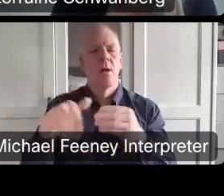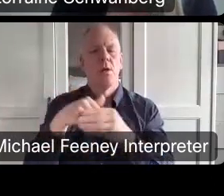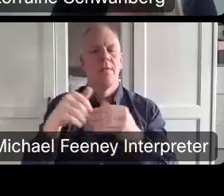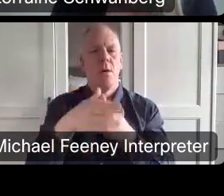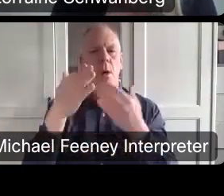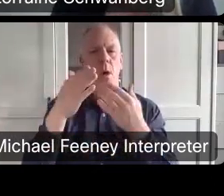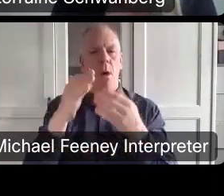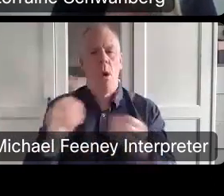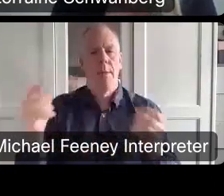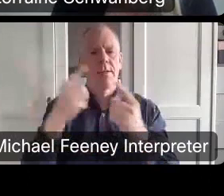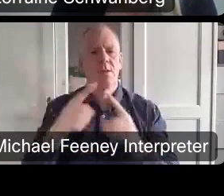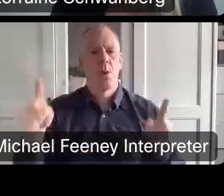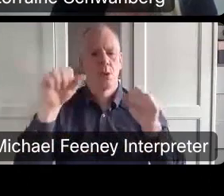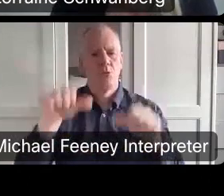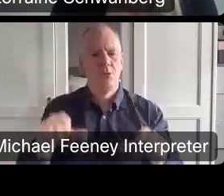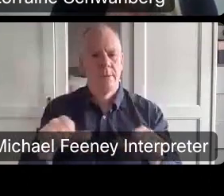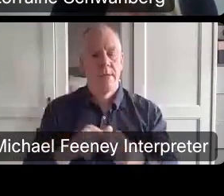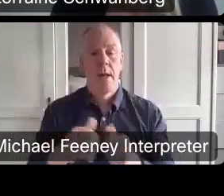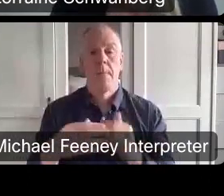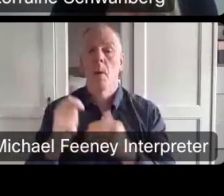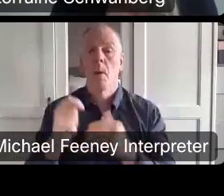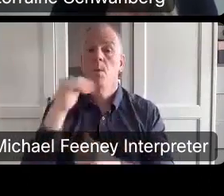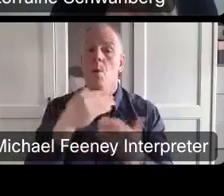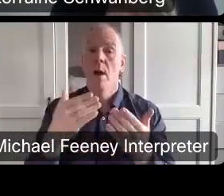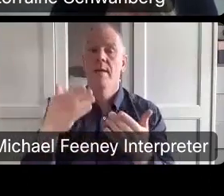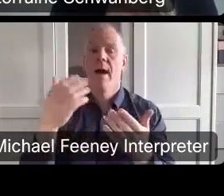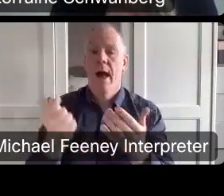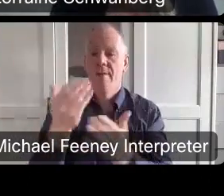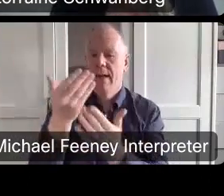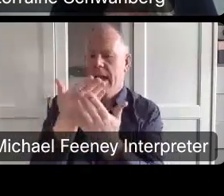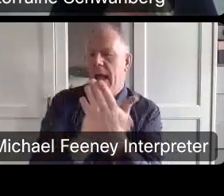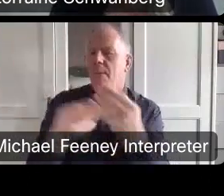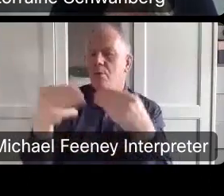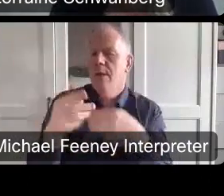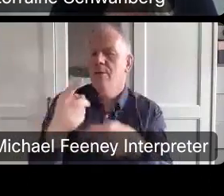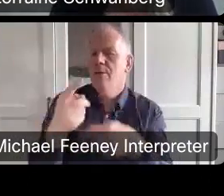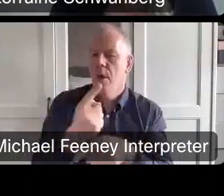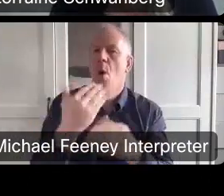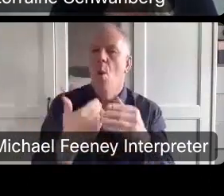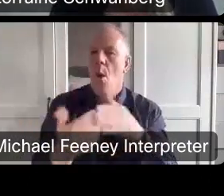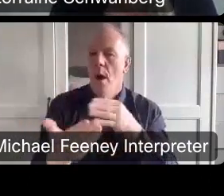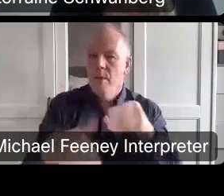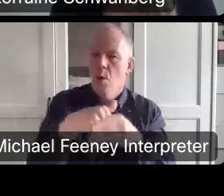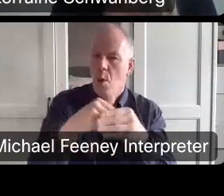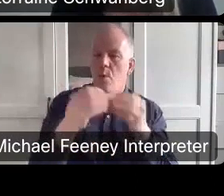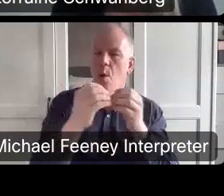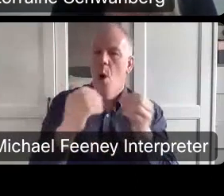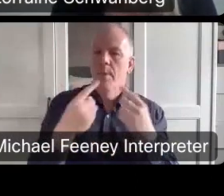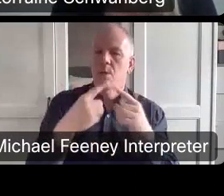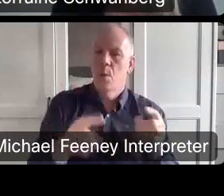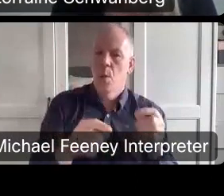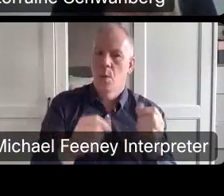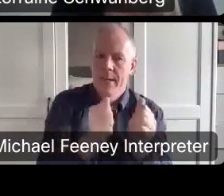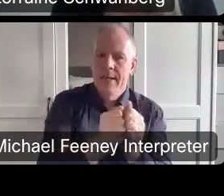remit. And importantly, it provides some legal protections as to what's covered at the open disclosure meetings,